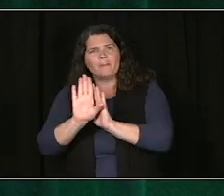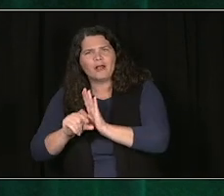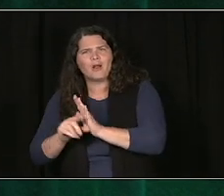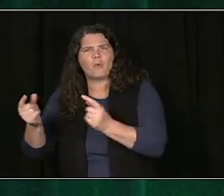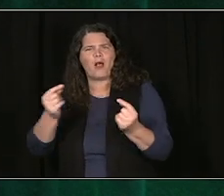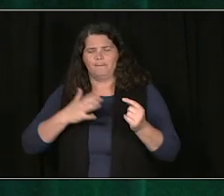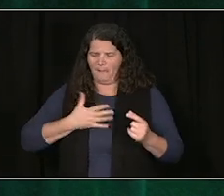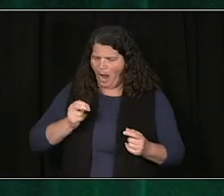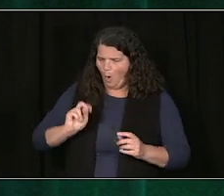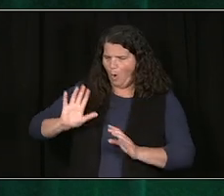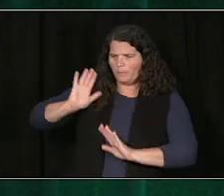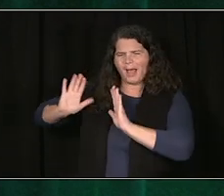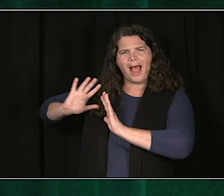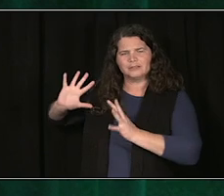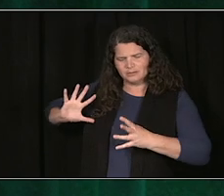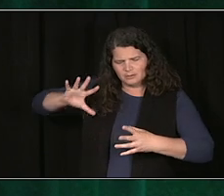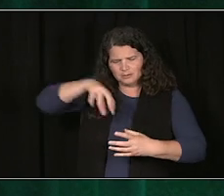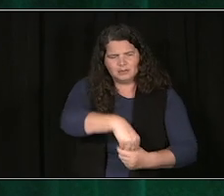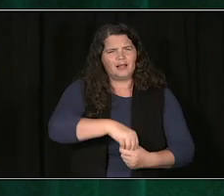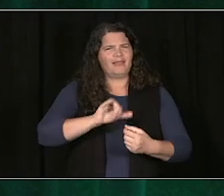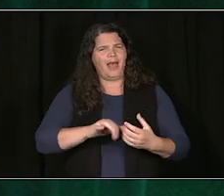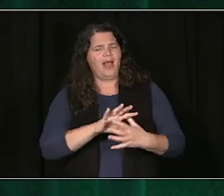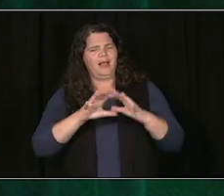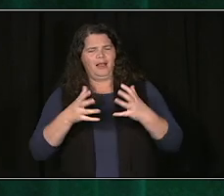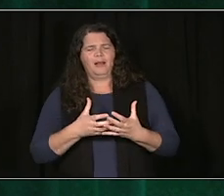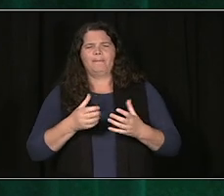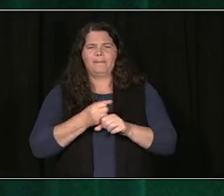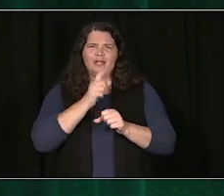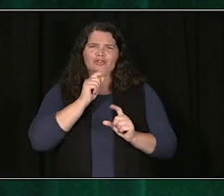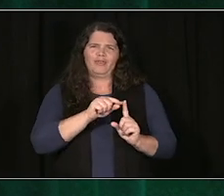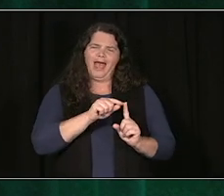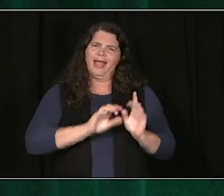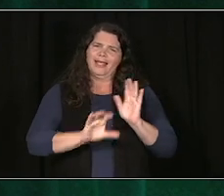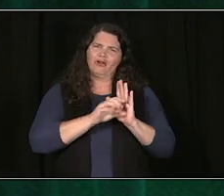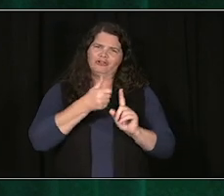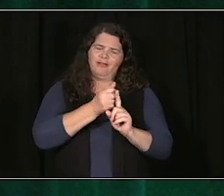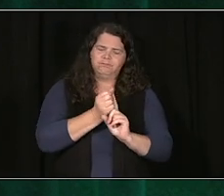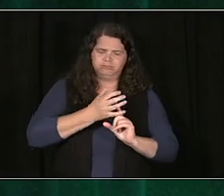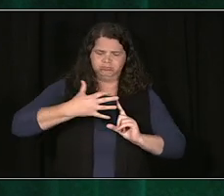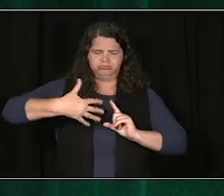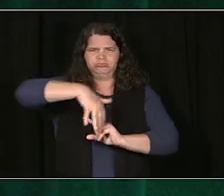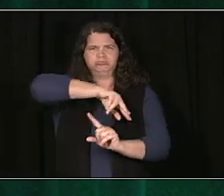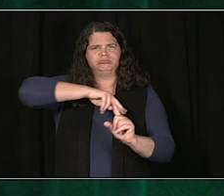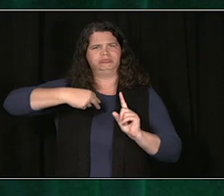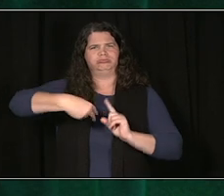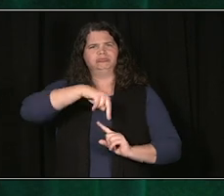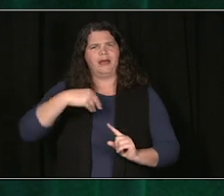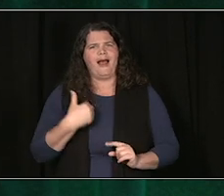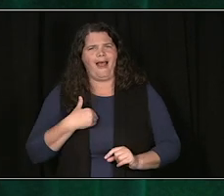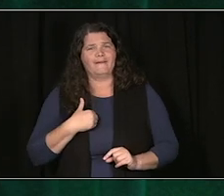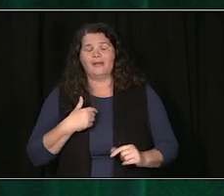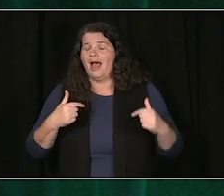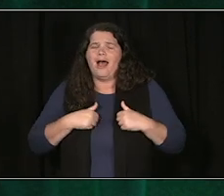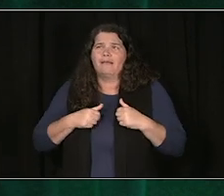know, my own past experiences and bring that to my work. And I've been blessed to be around some incredible women in my life. And so for me,